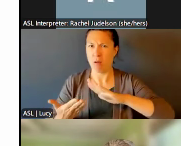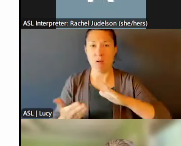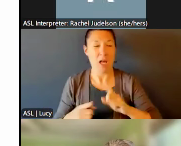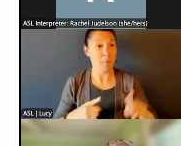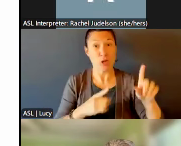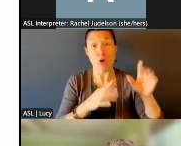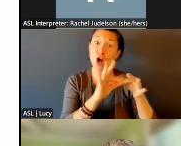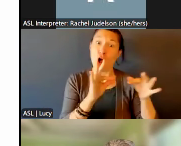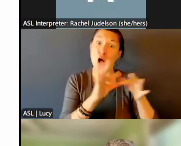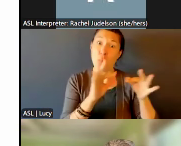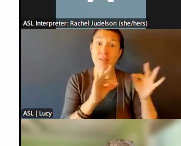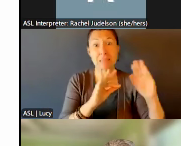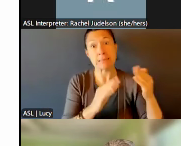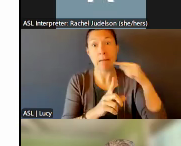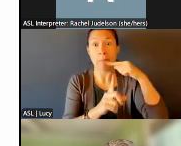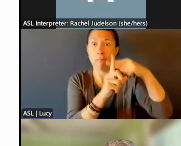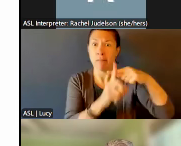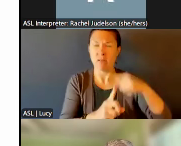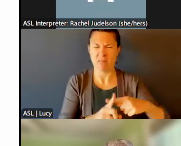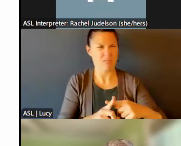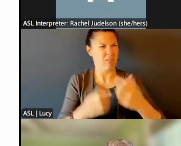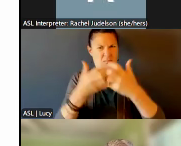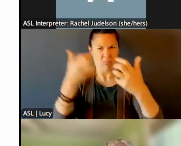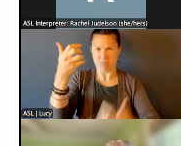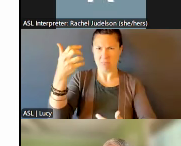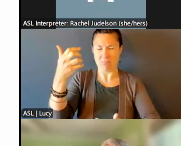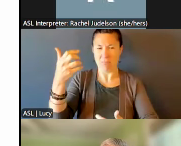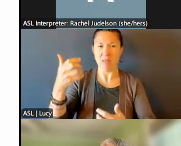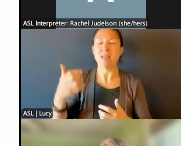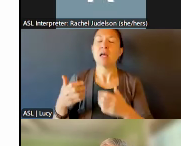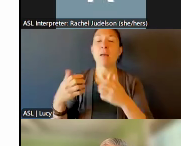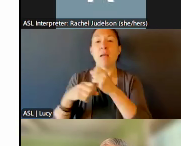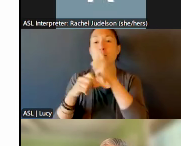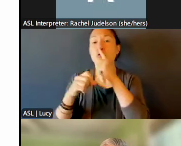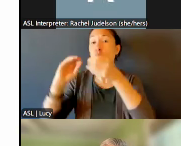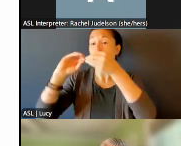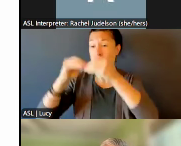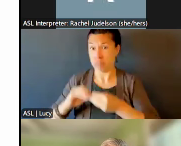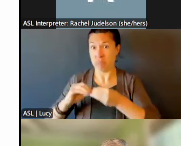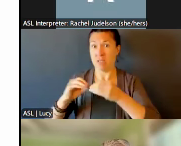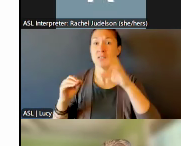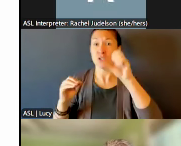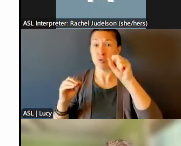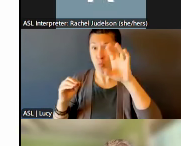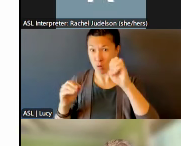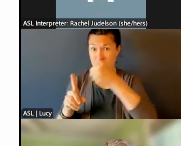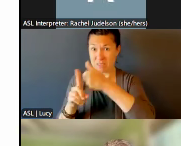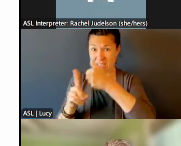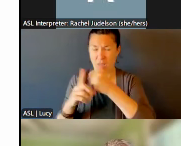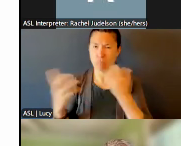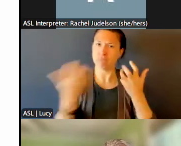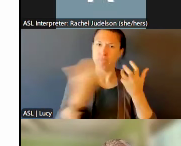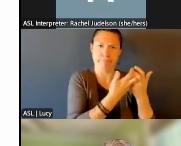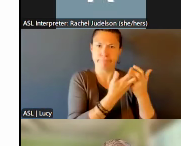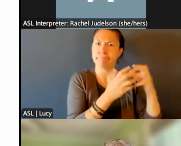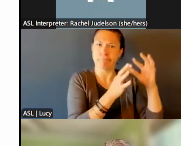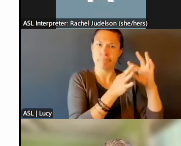but also make those comments reflect your actual assessment. So don't just give it